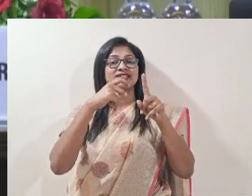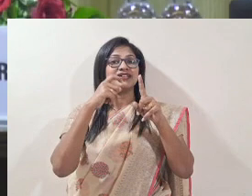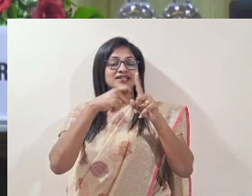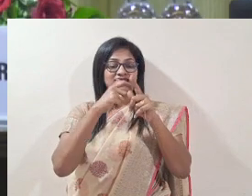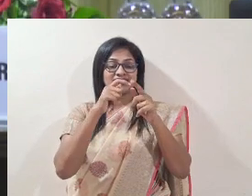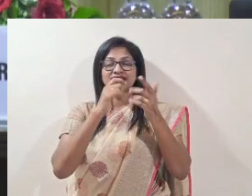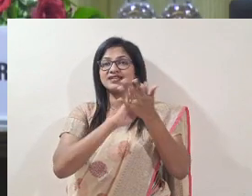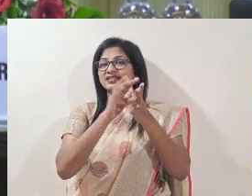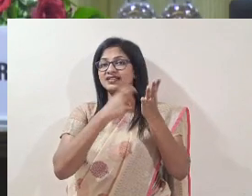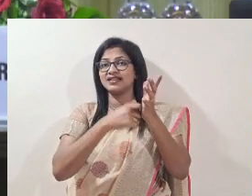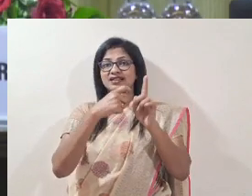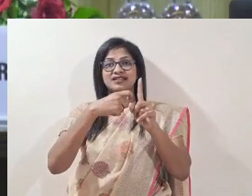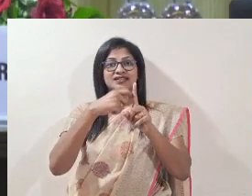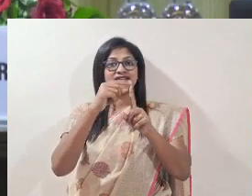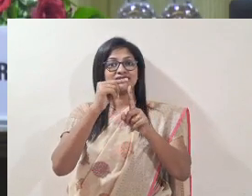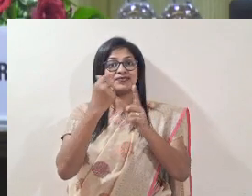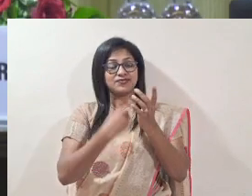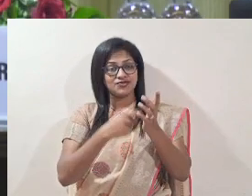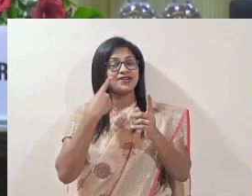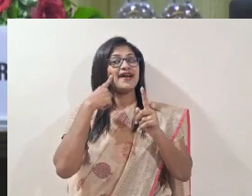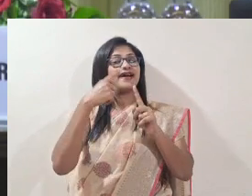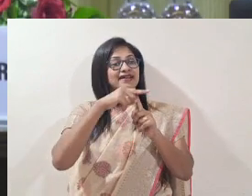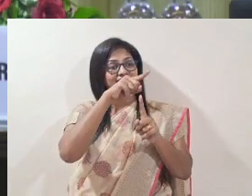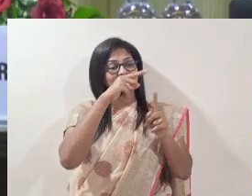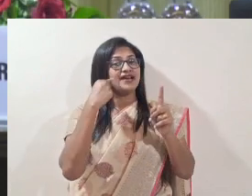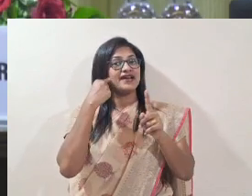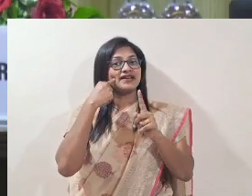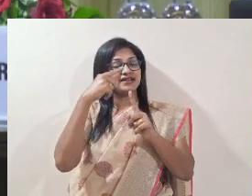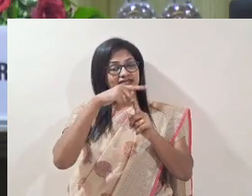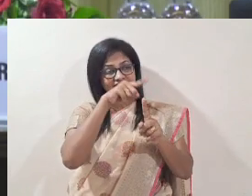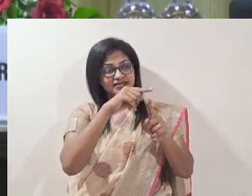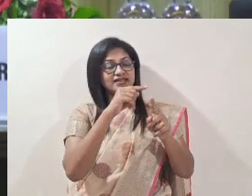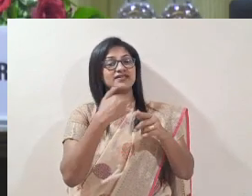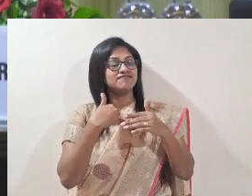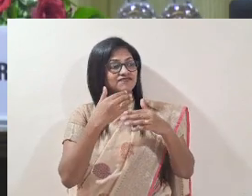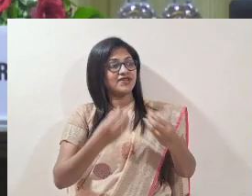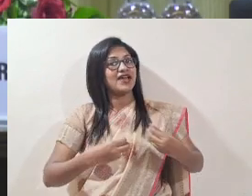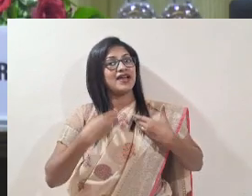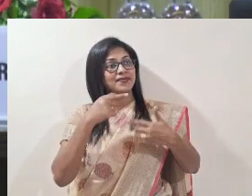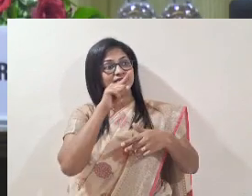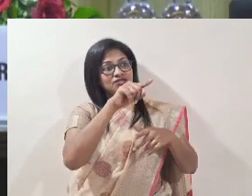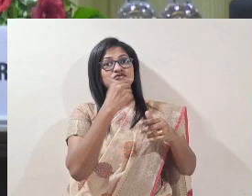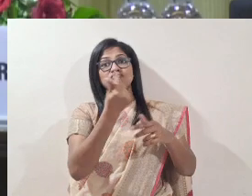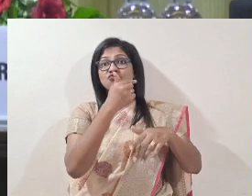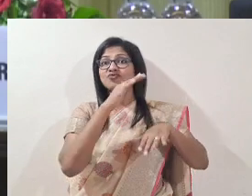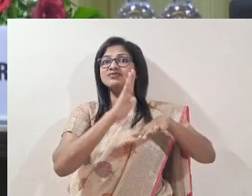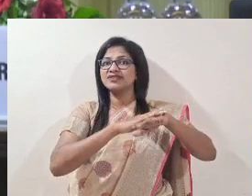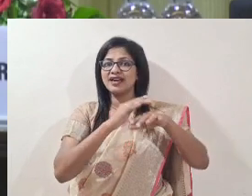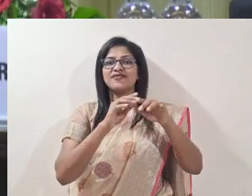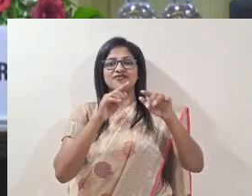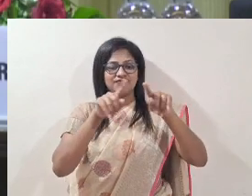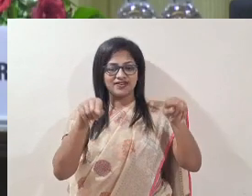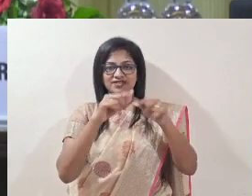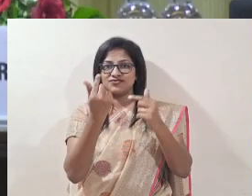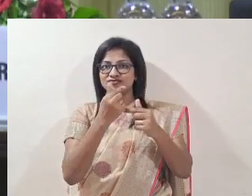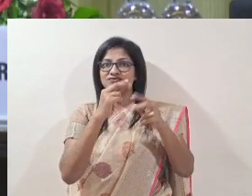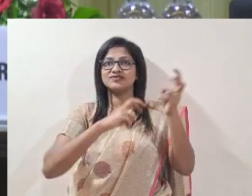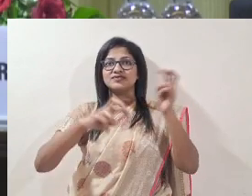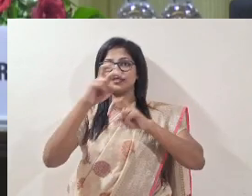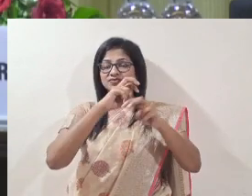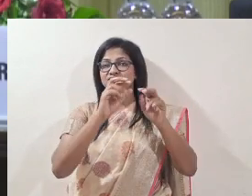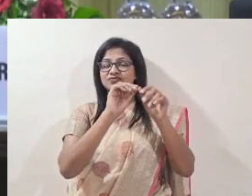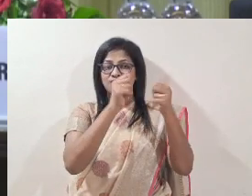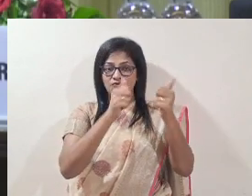IIT. I am extremely happy they are sharing their knowledge, saying that we are doing something land use transport modeling exercise